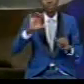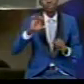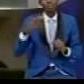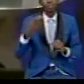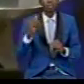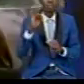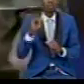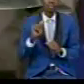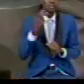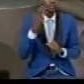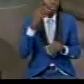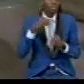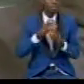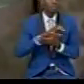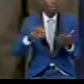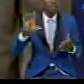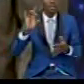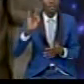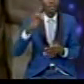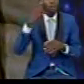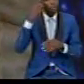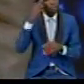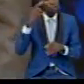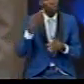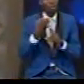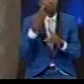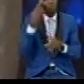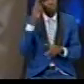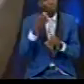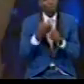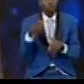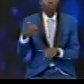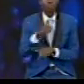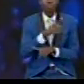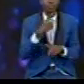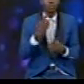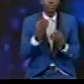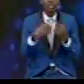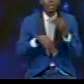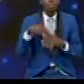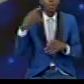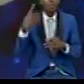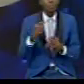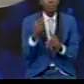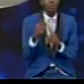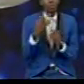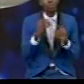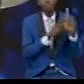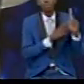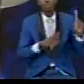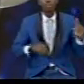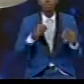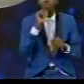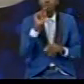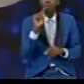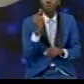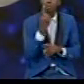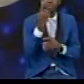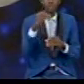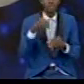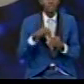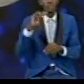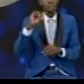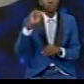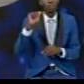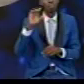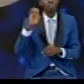in verse 8, it tells us, for from you sounded out the word of the Lord, not only in Macedonia and Achaia,